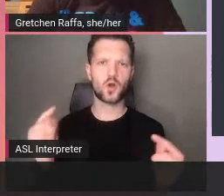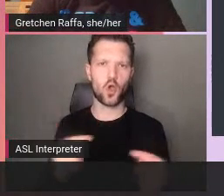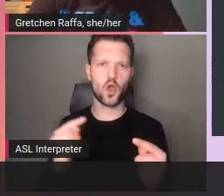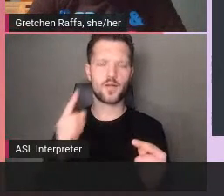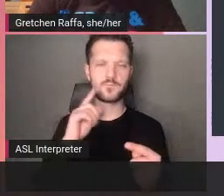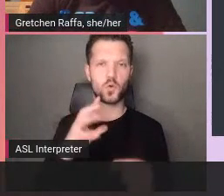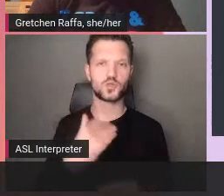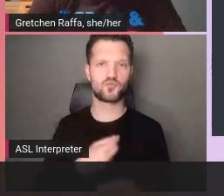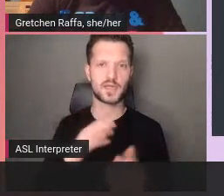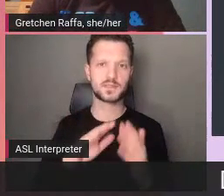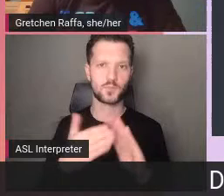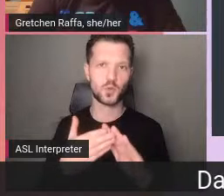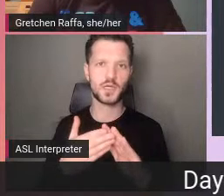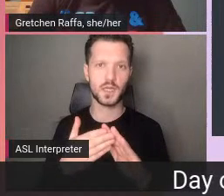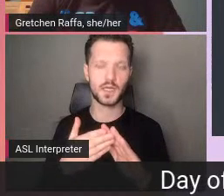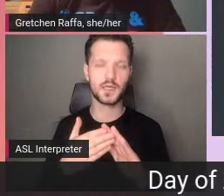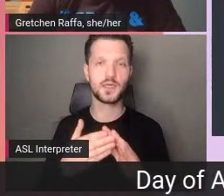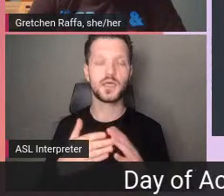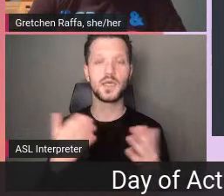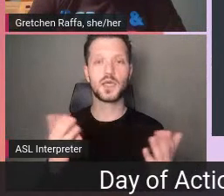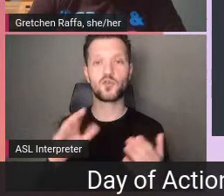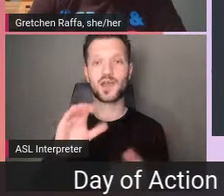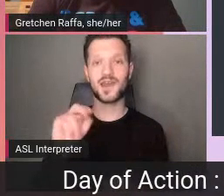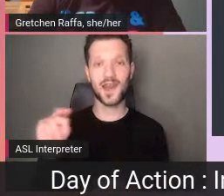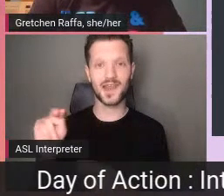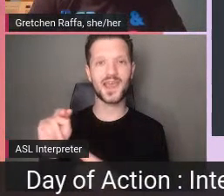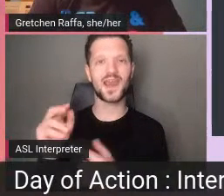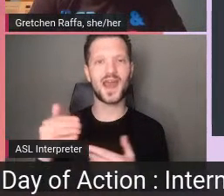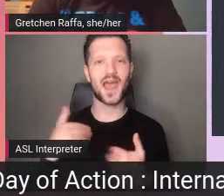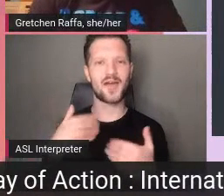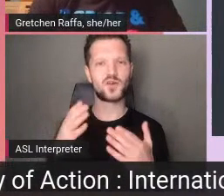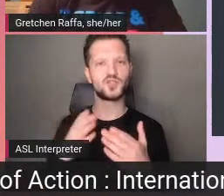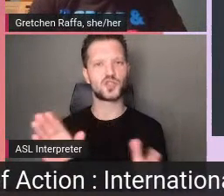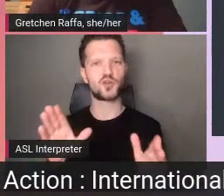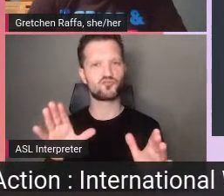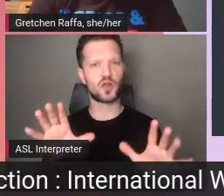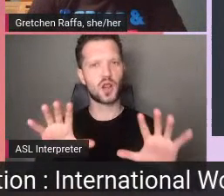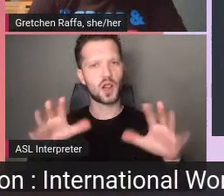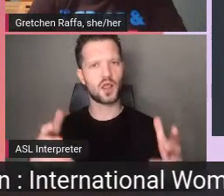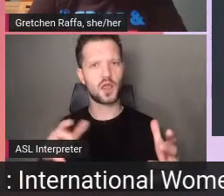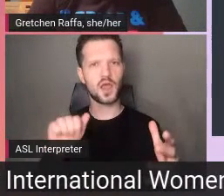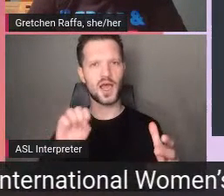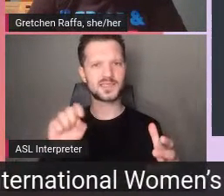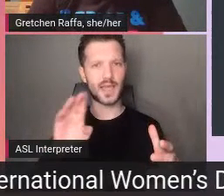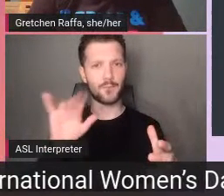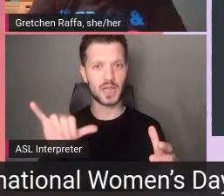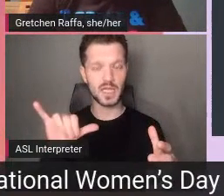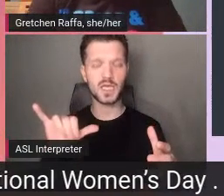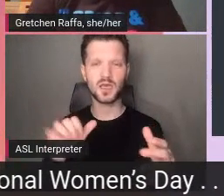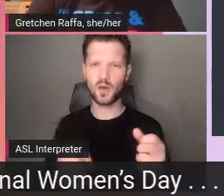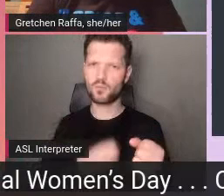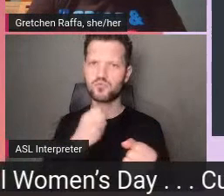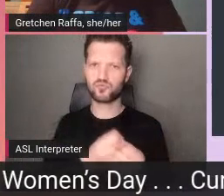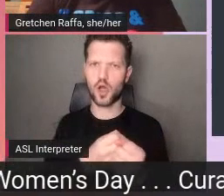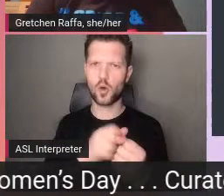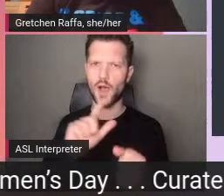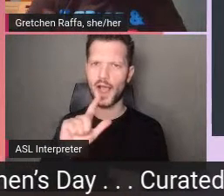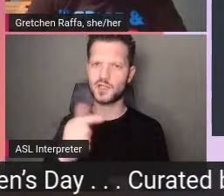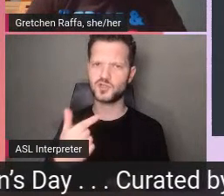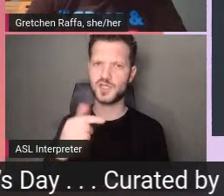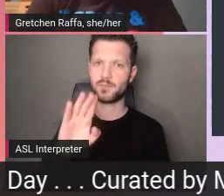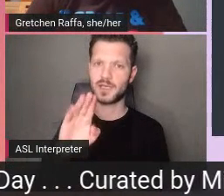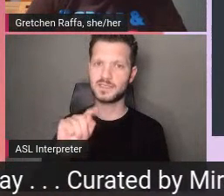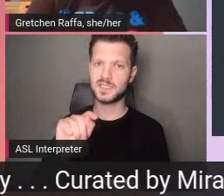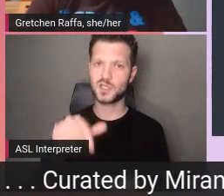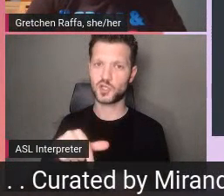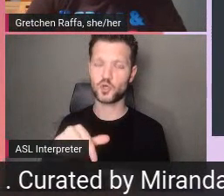In Connecticut, we have a General Assembly that is really pro LGBTQ plus rights. But